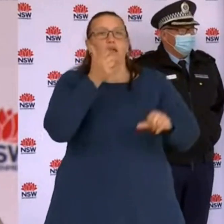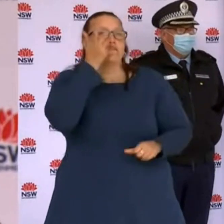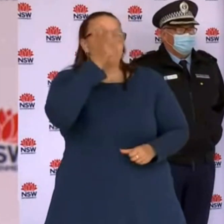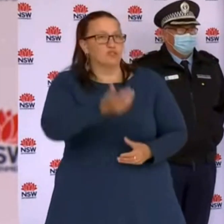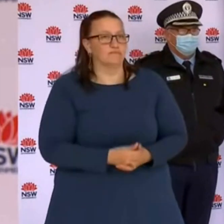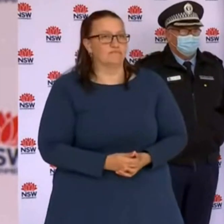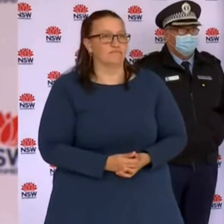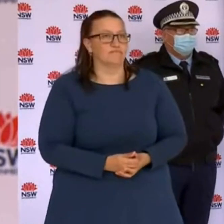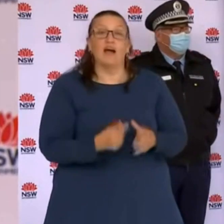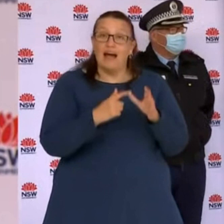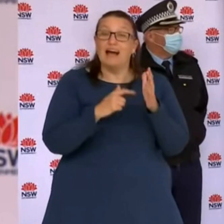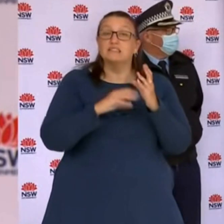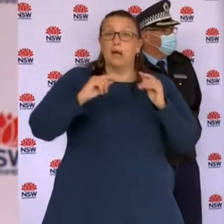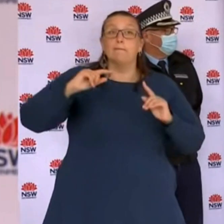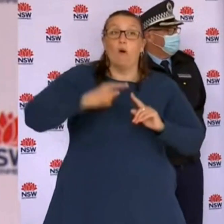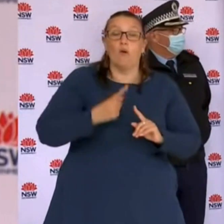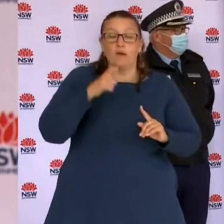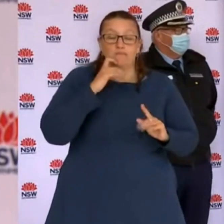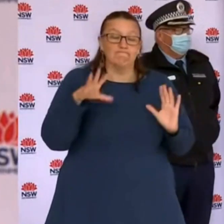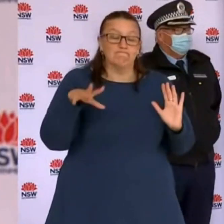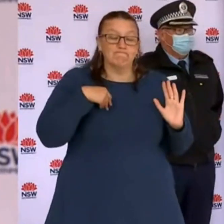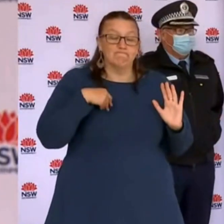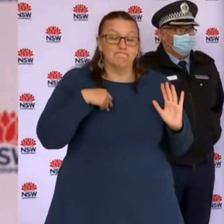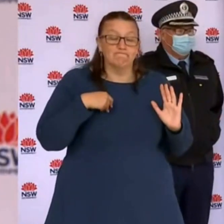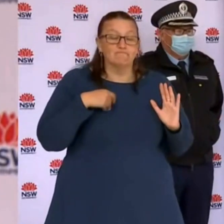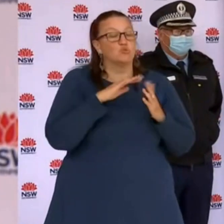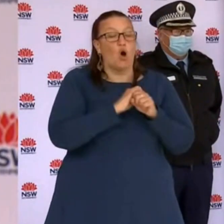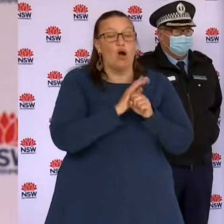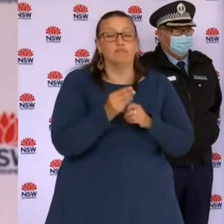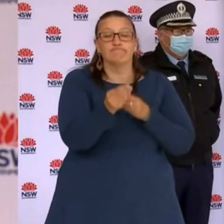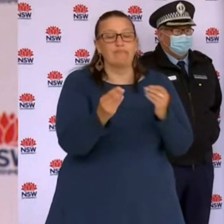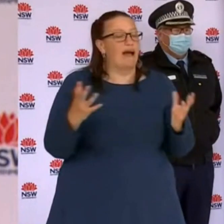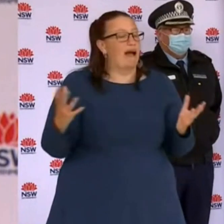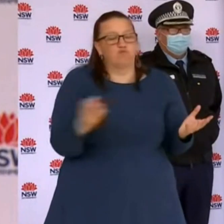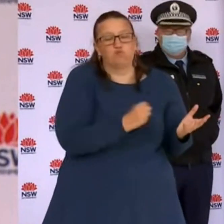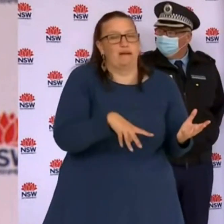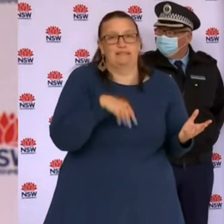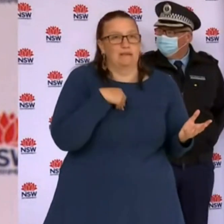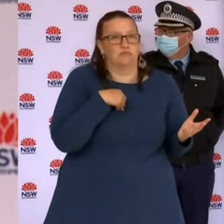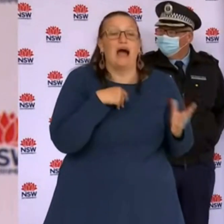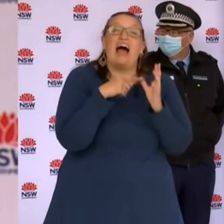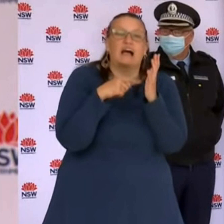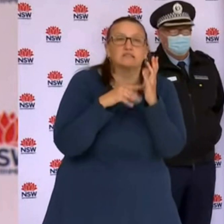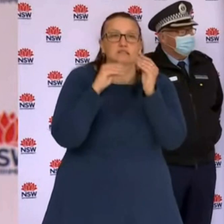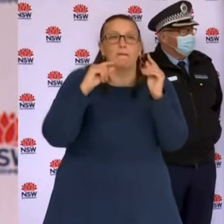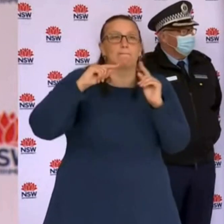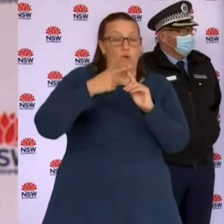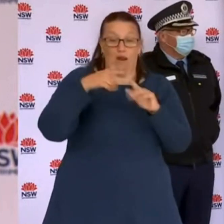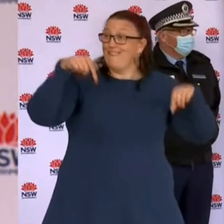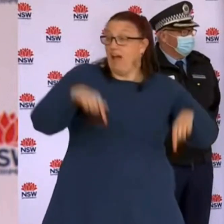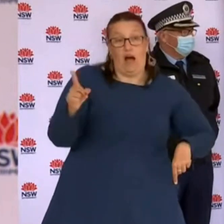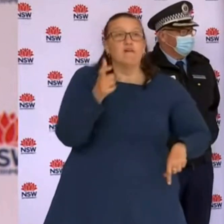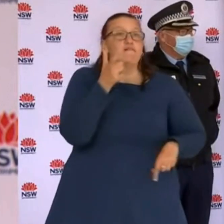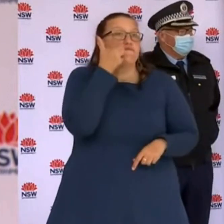have to accept that there will be community transmission. There will be at some point outbreaks, but the difficulty, particularly with the